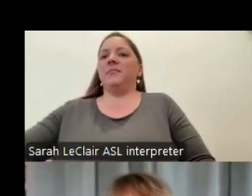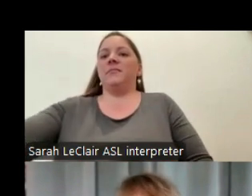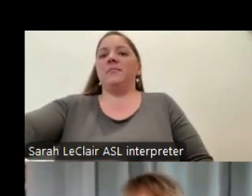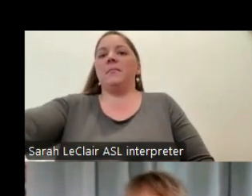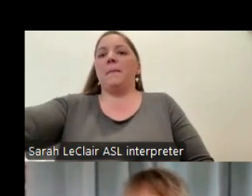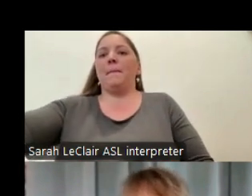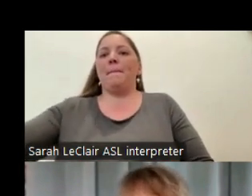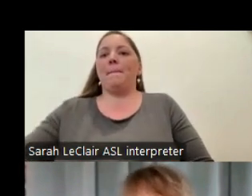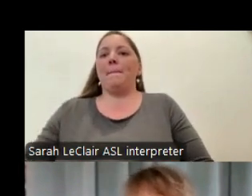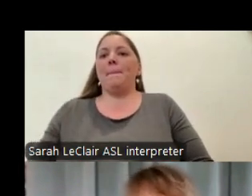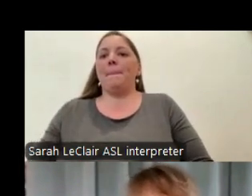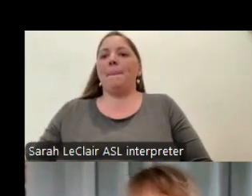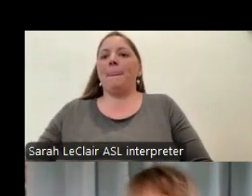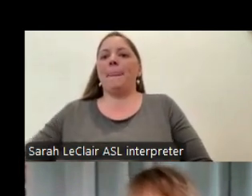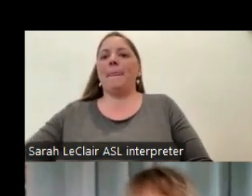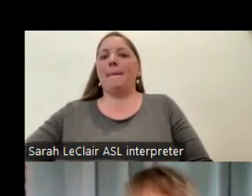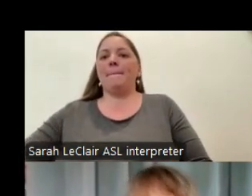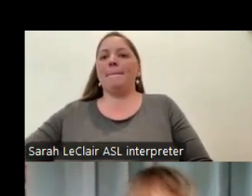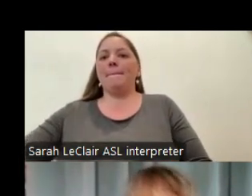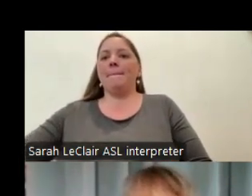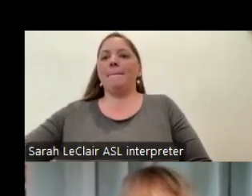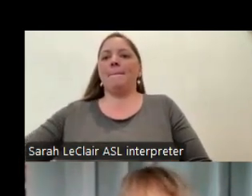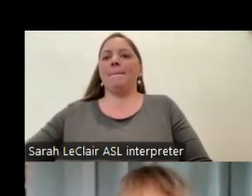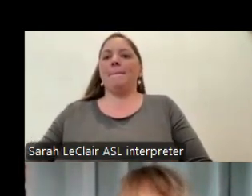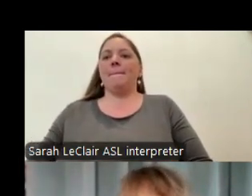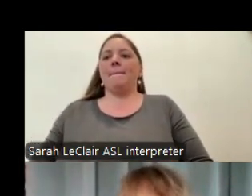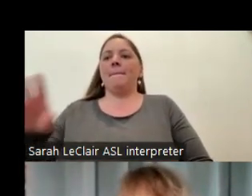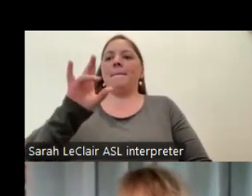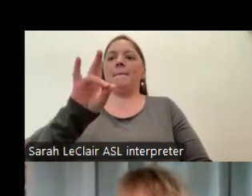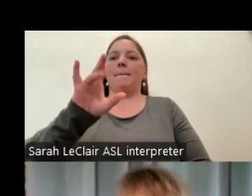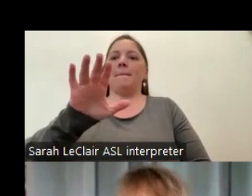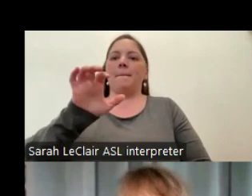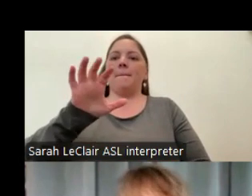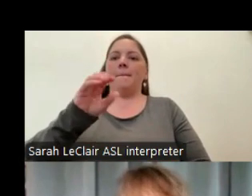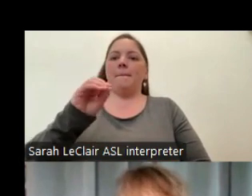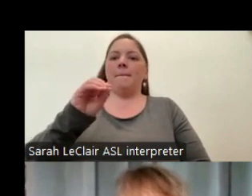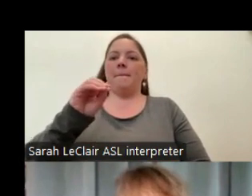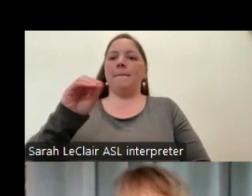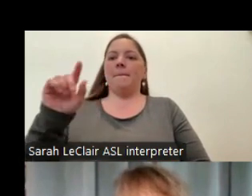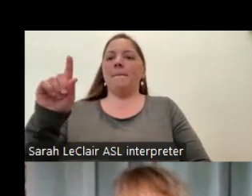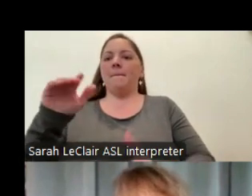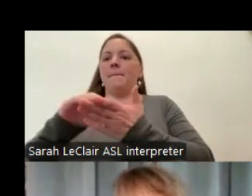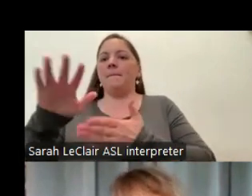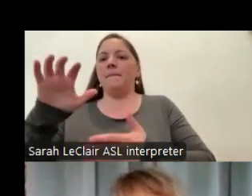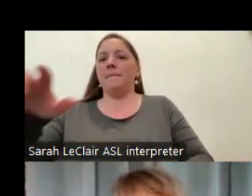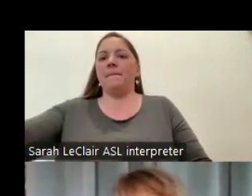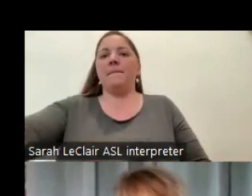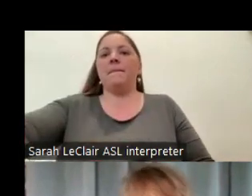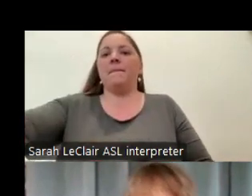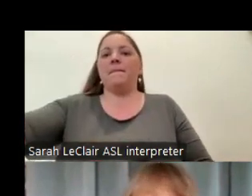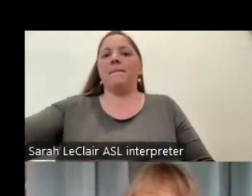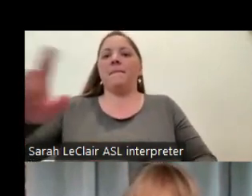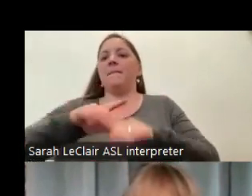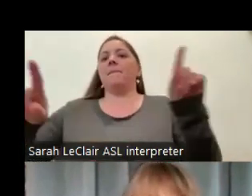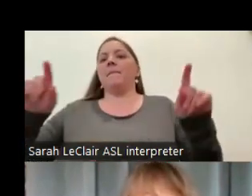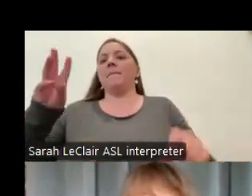We're recommending the $750 to $1,500 amount, but as a member of the Wade Alliance, and if